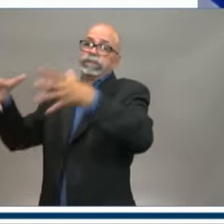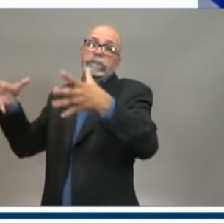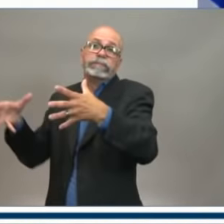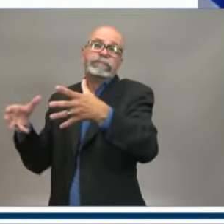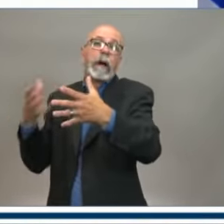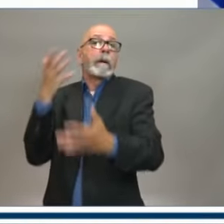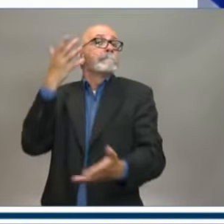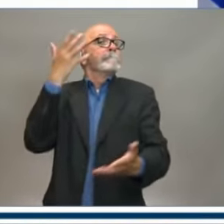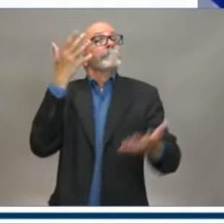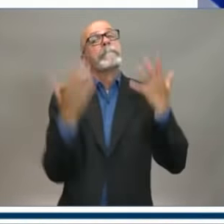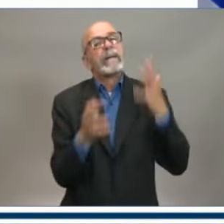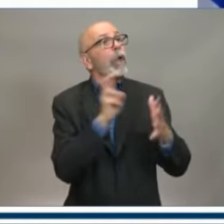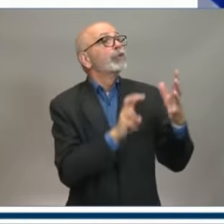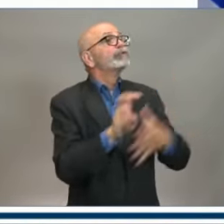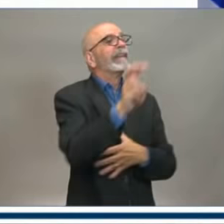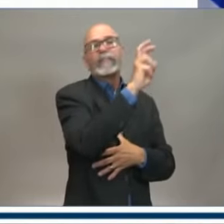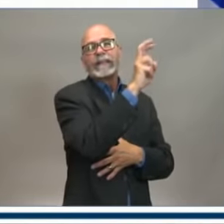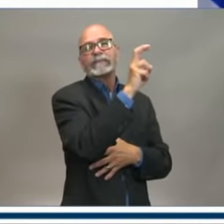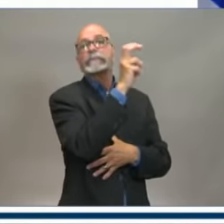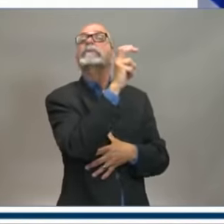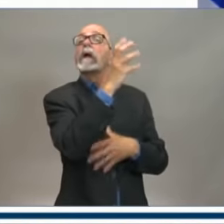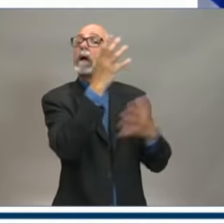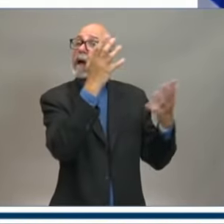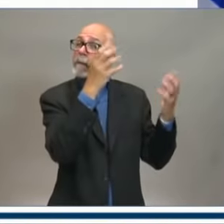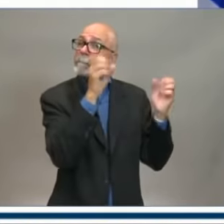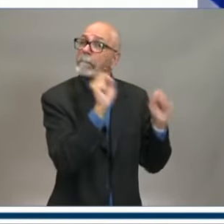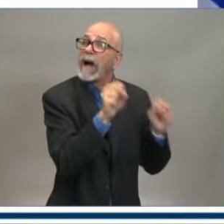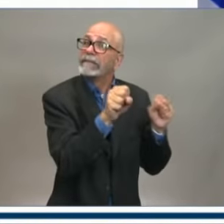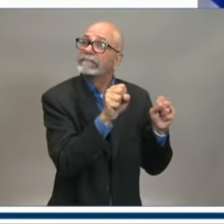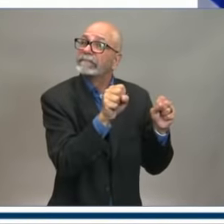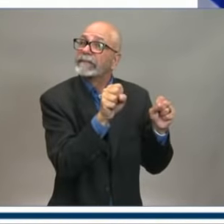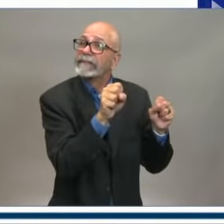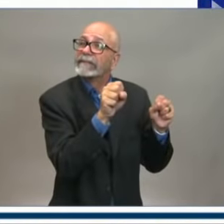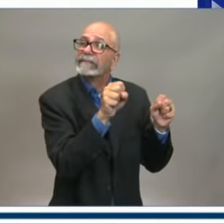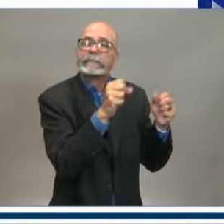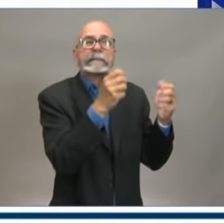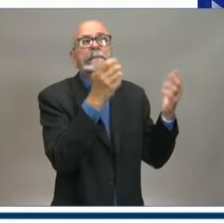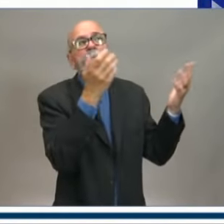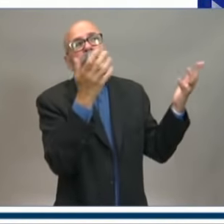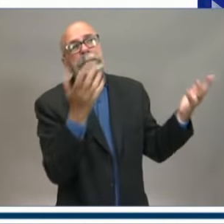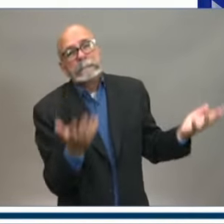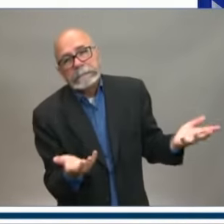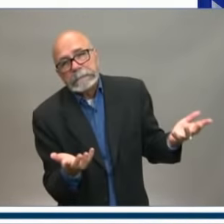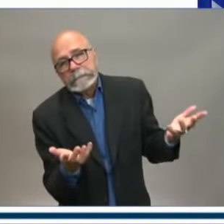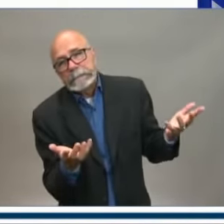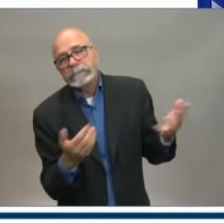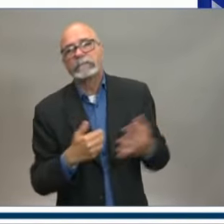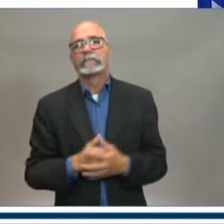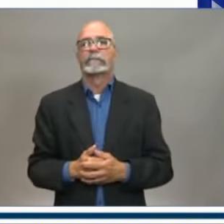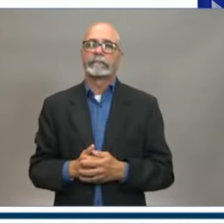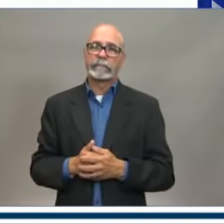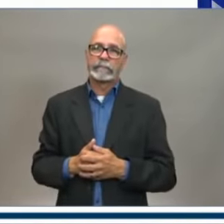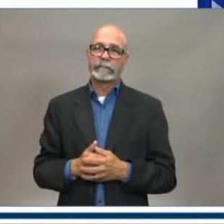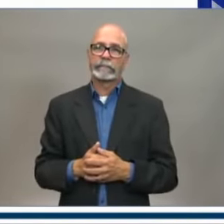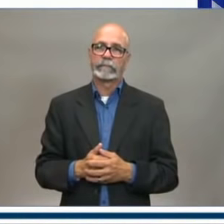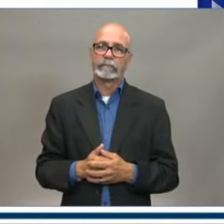time making sure that we're protecting the population and not putting them at risk. Next question will go to Kyle Shaw with the